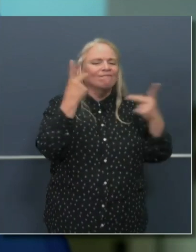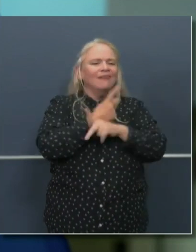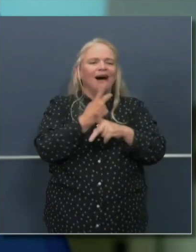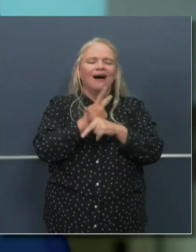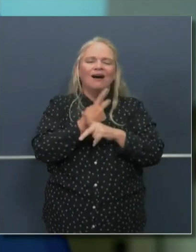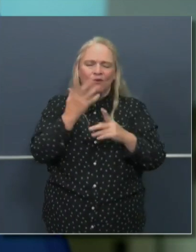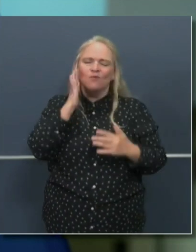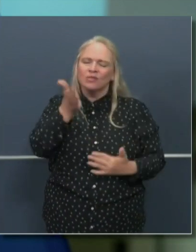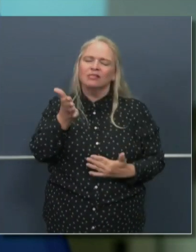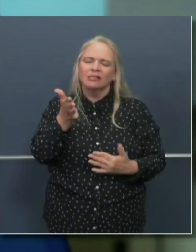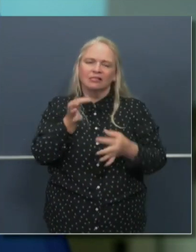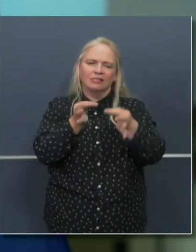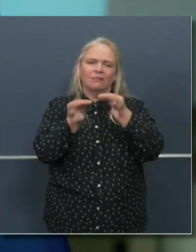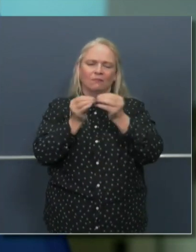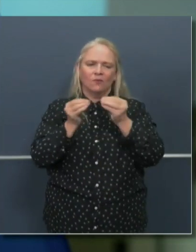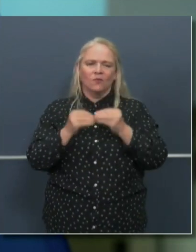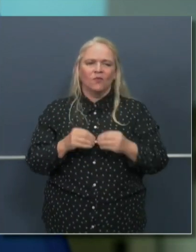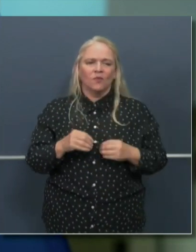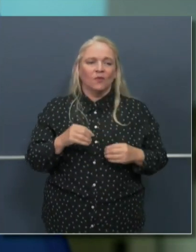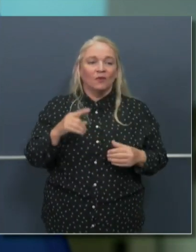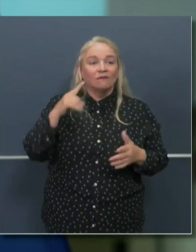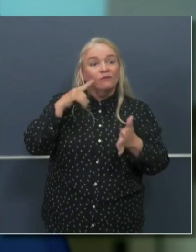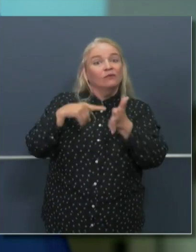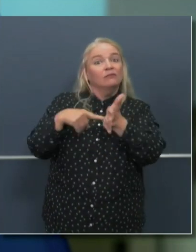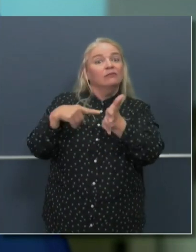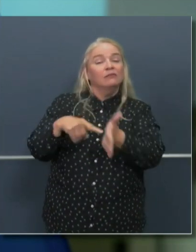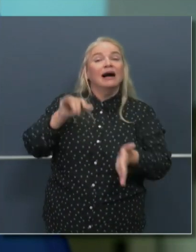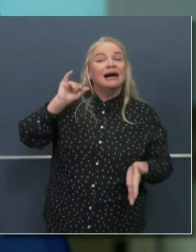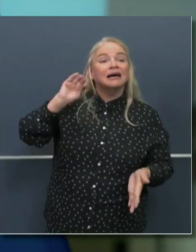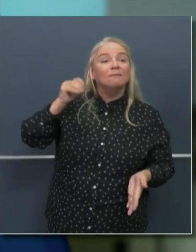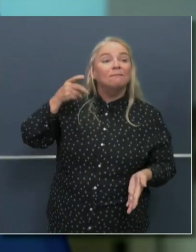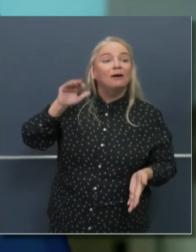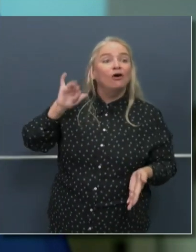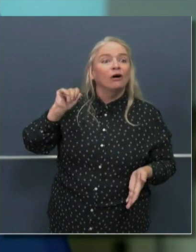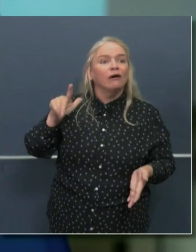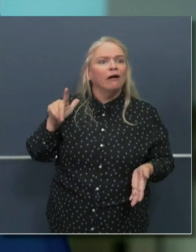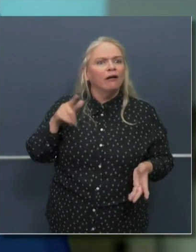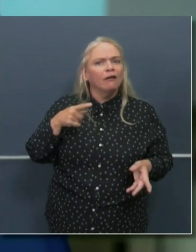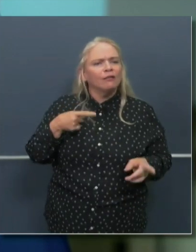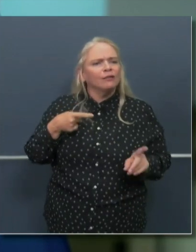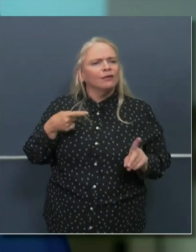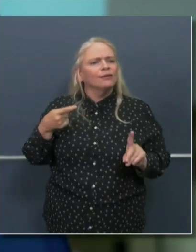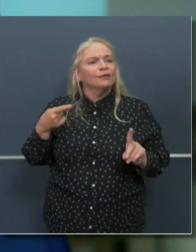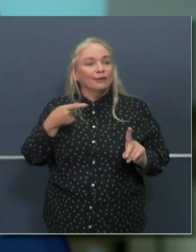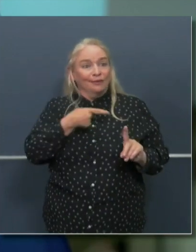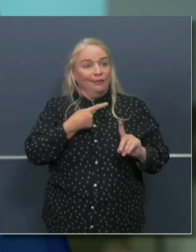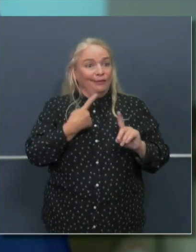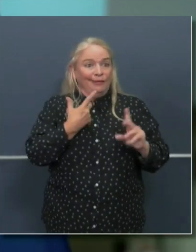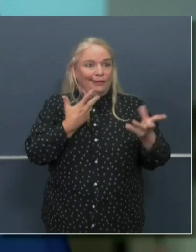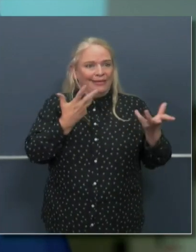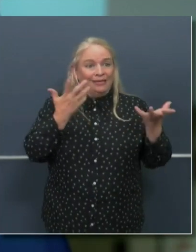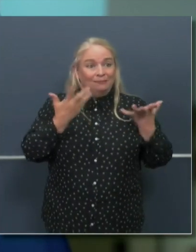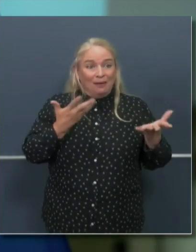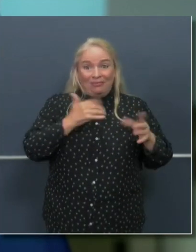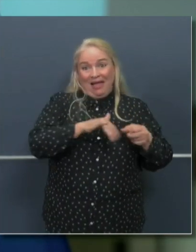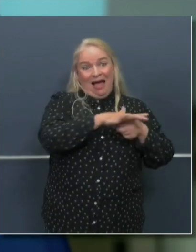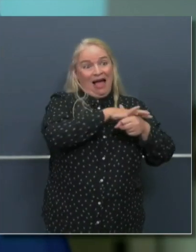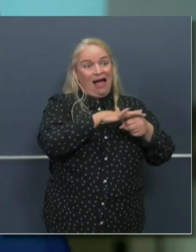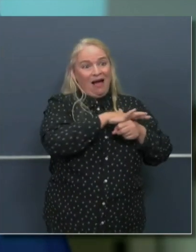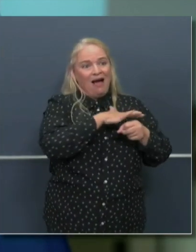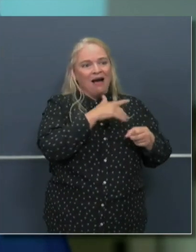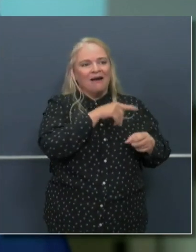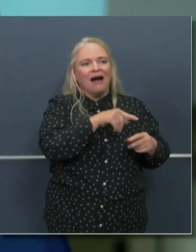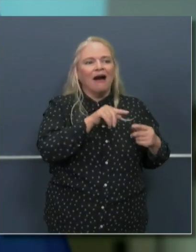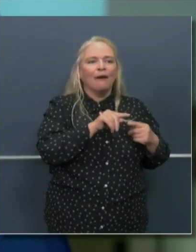considerations. Imperial, we've talked about a lot of people, dual citizenship, cross-border activity down Imperial, that's also